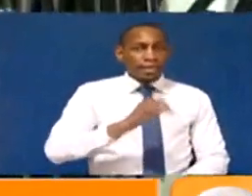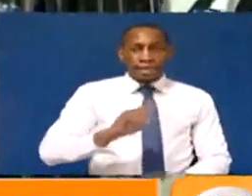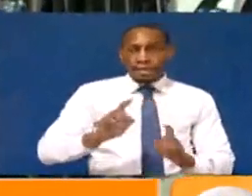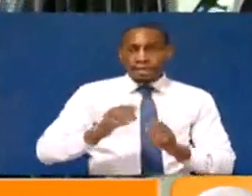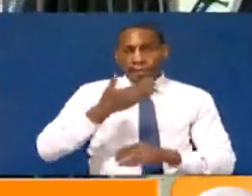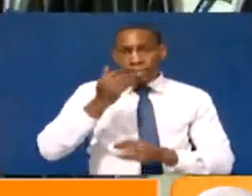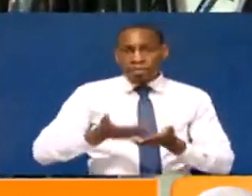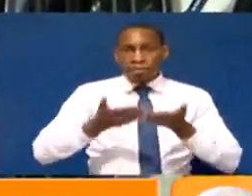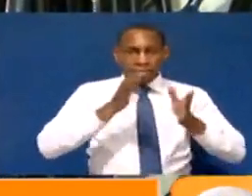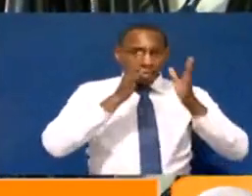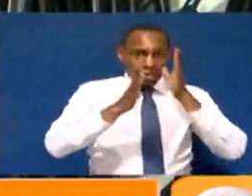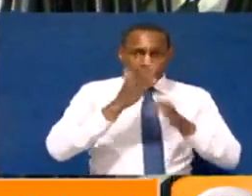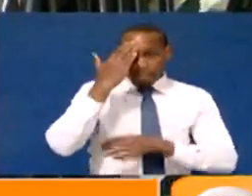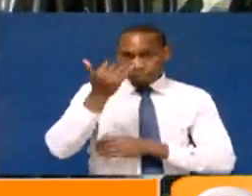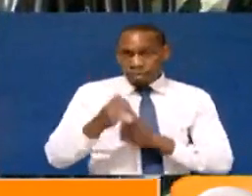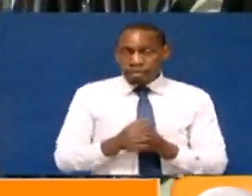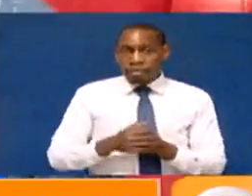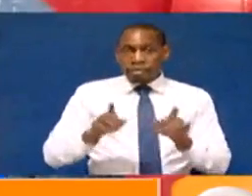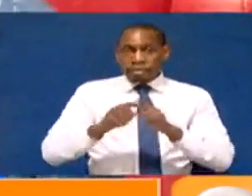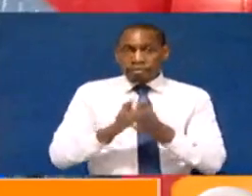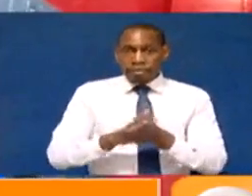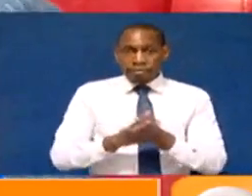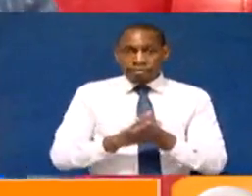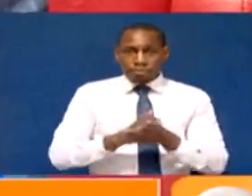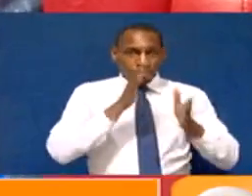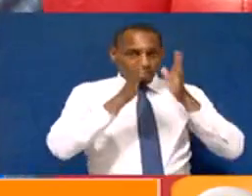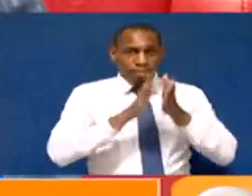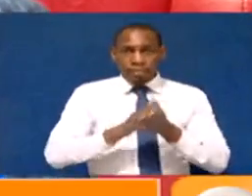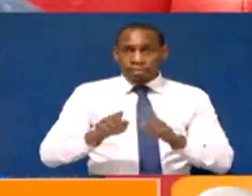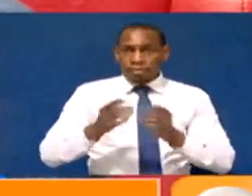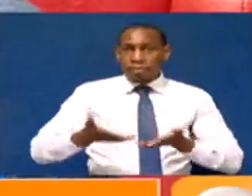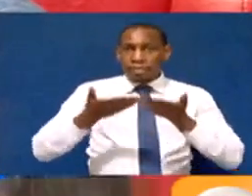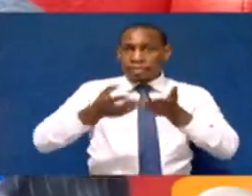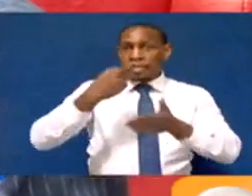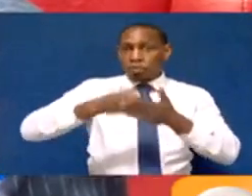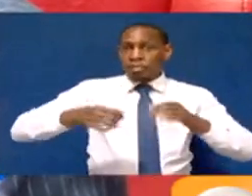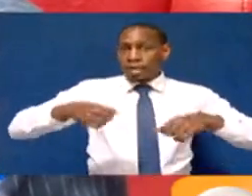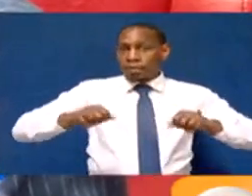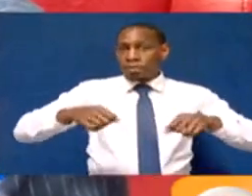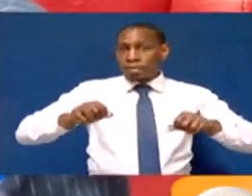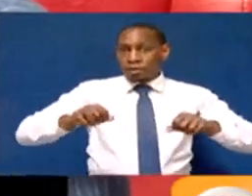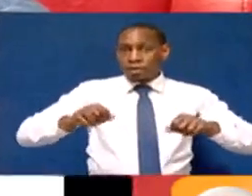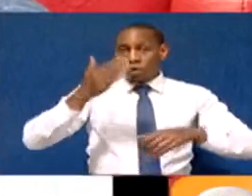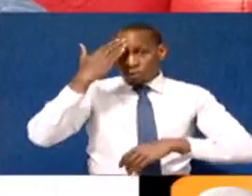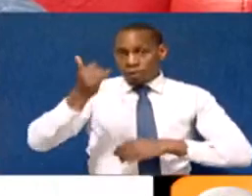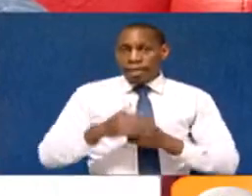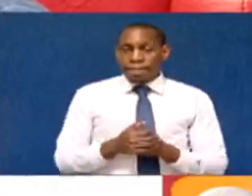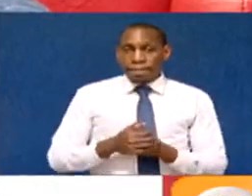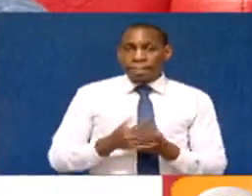given an incentive so that that incentive is what is extended to the cost of the motorcycle,